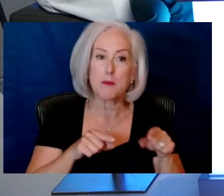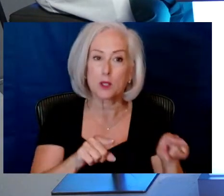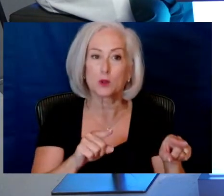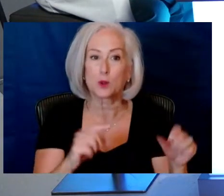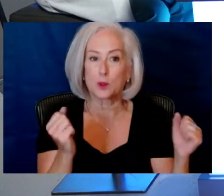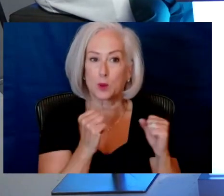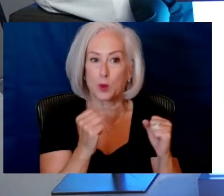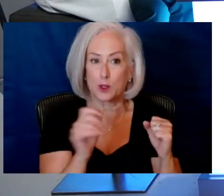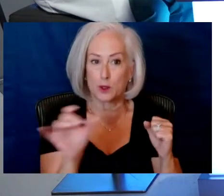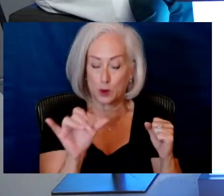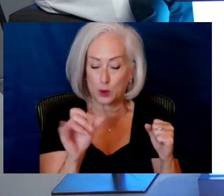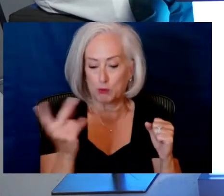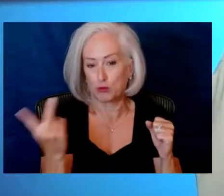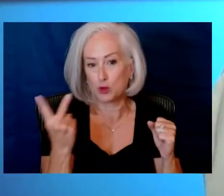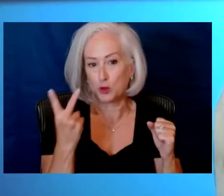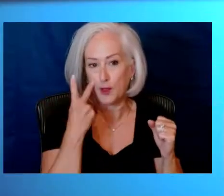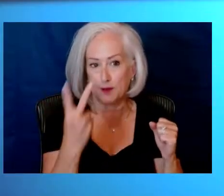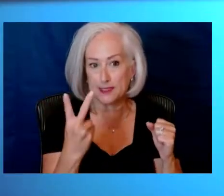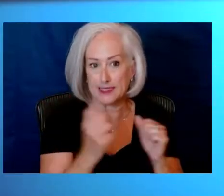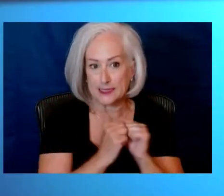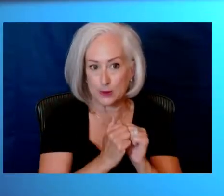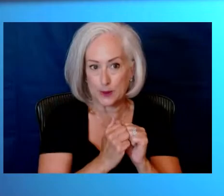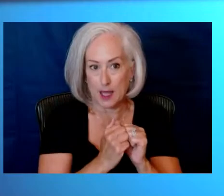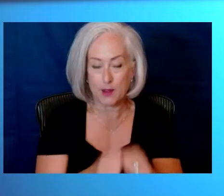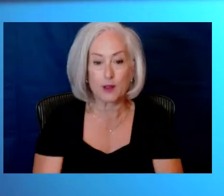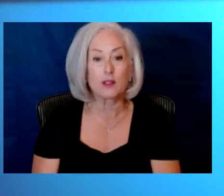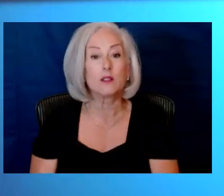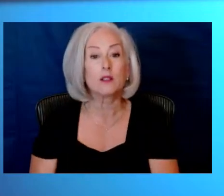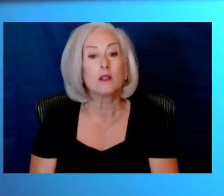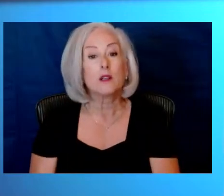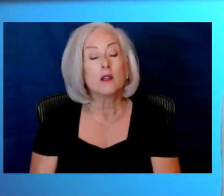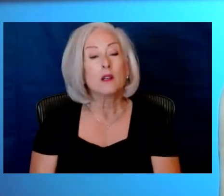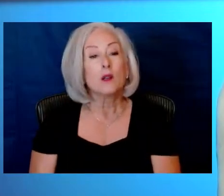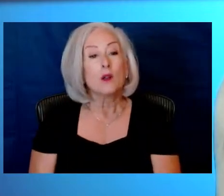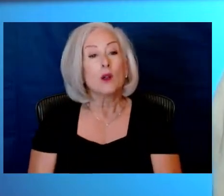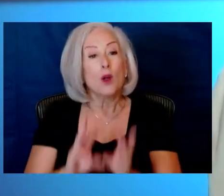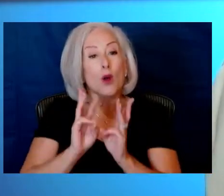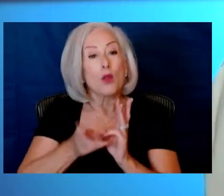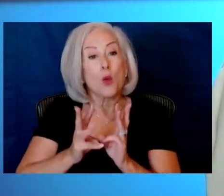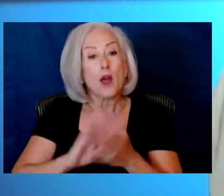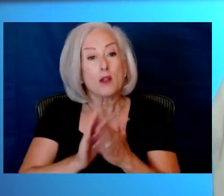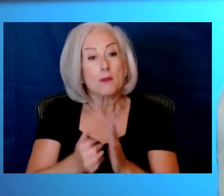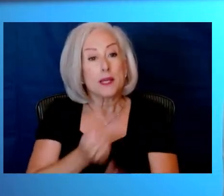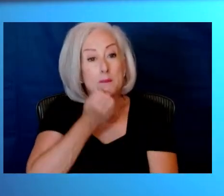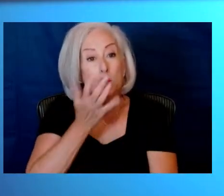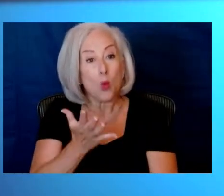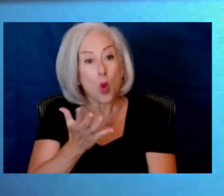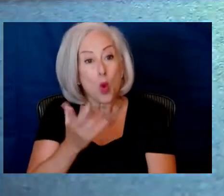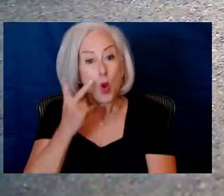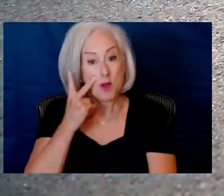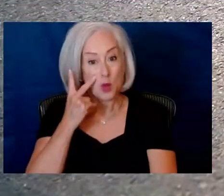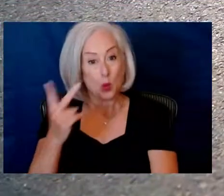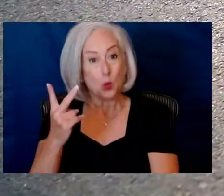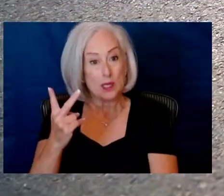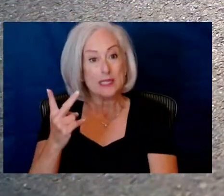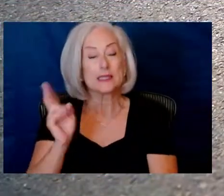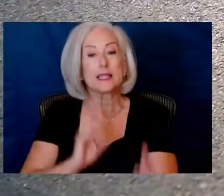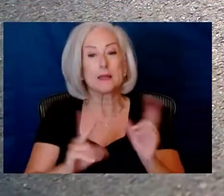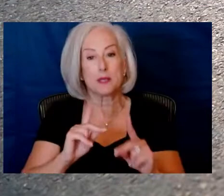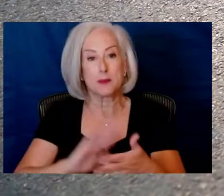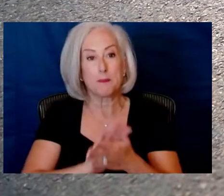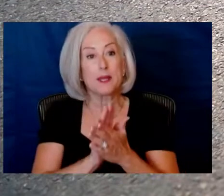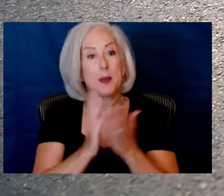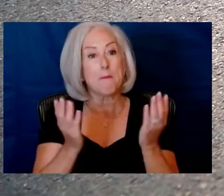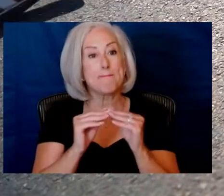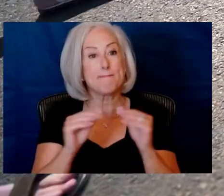True. As the weather starts warming up, I think we start seeing that kind of people get active.